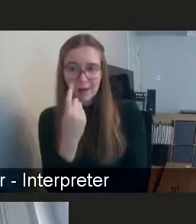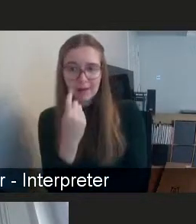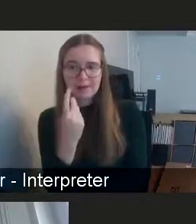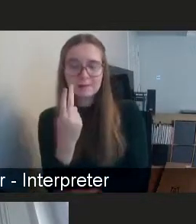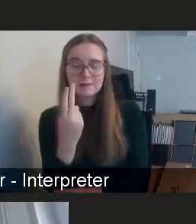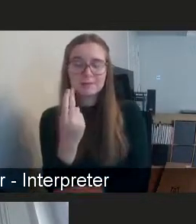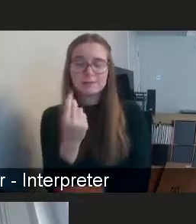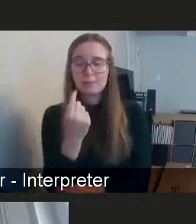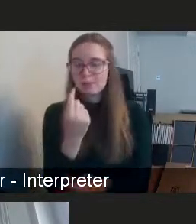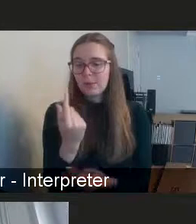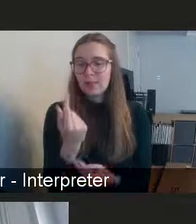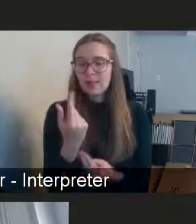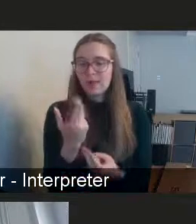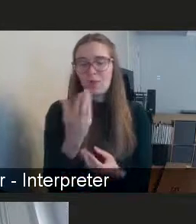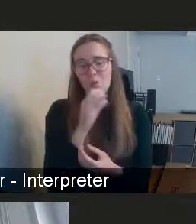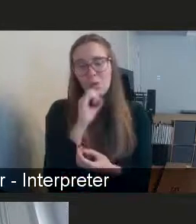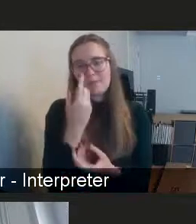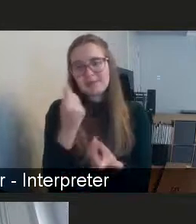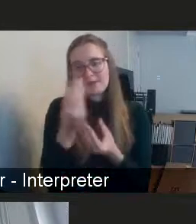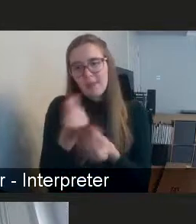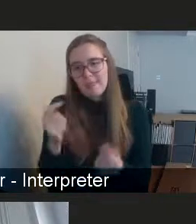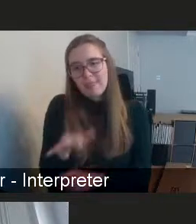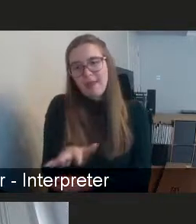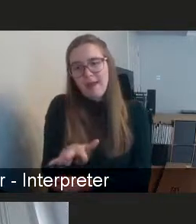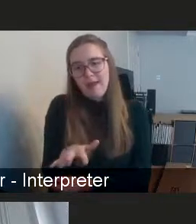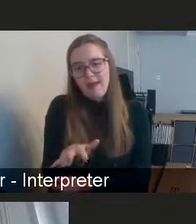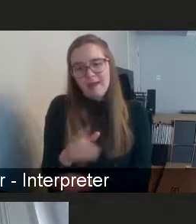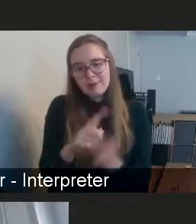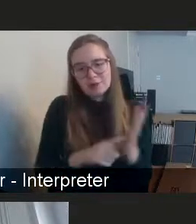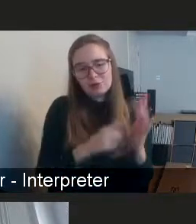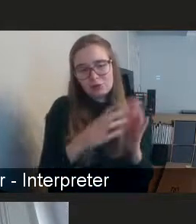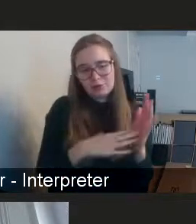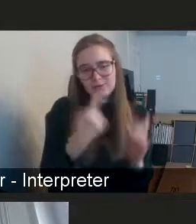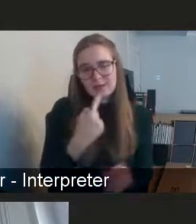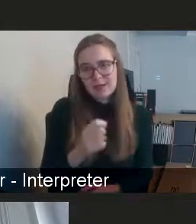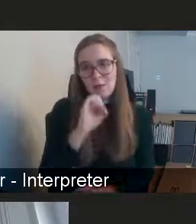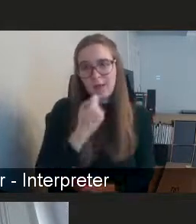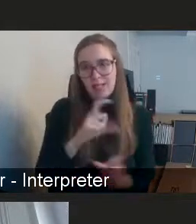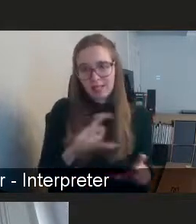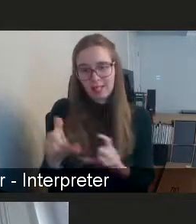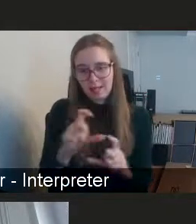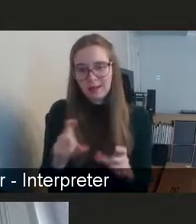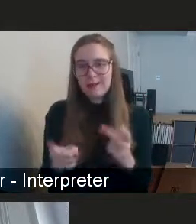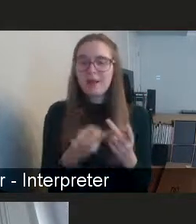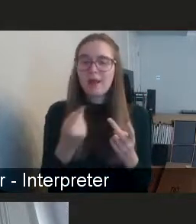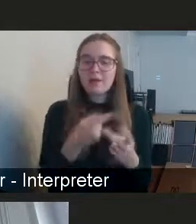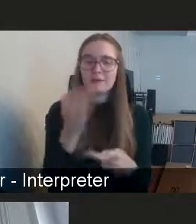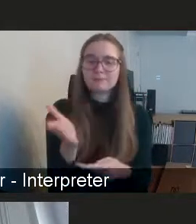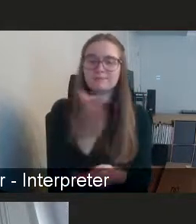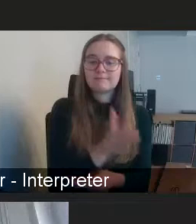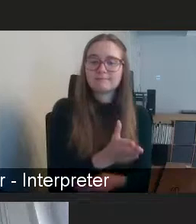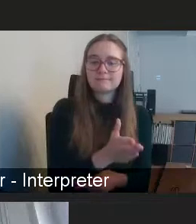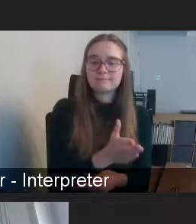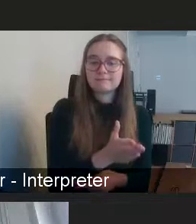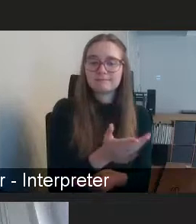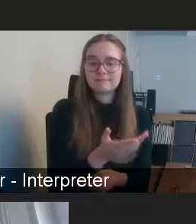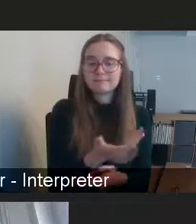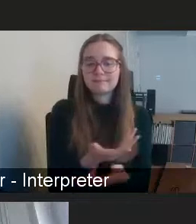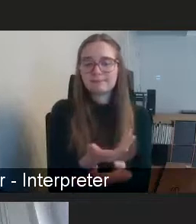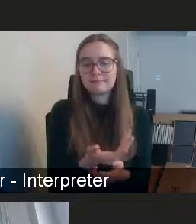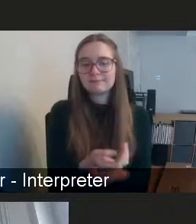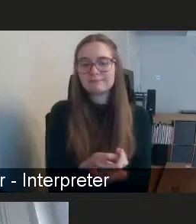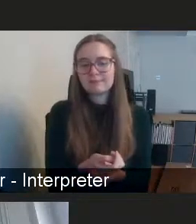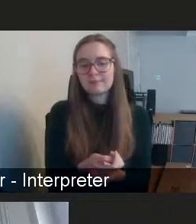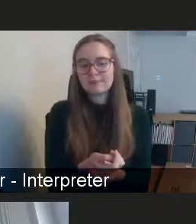some residual emissions, as Jim had outlined. And then the other side of the equation is carbon